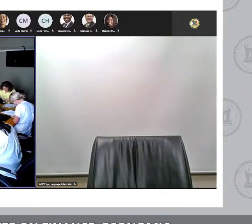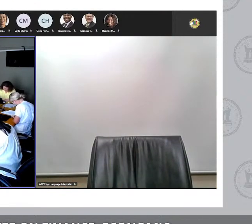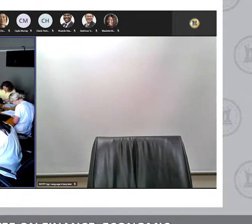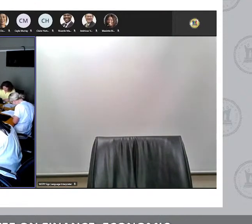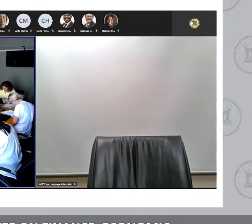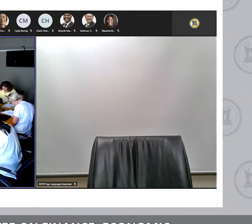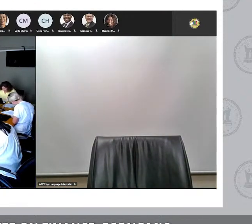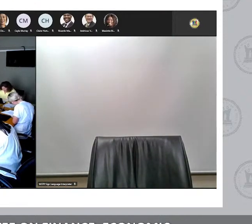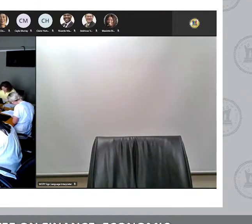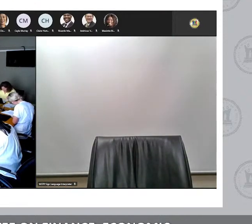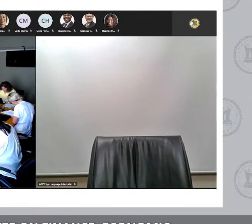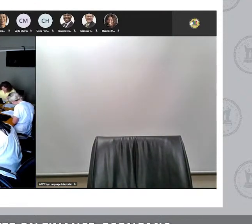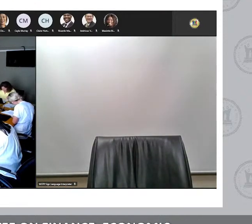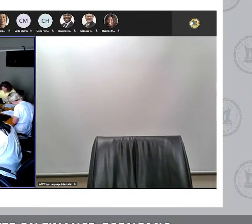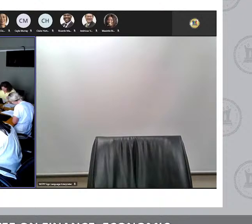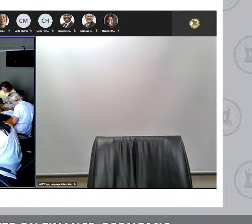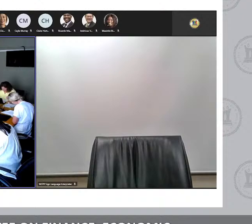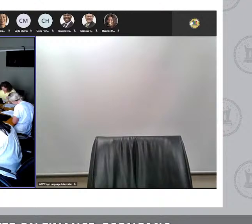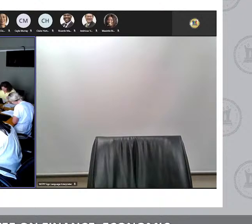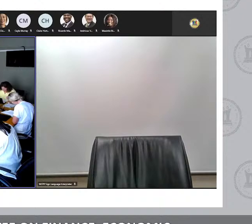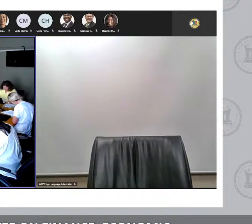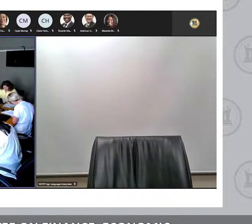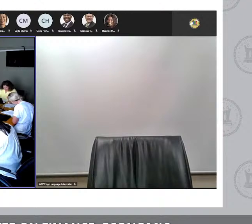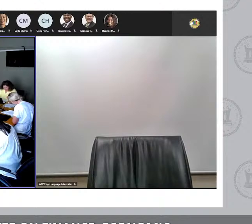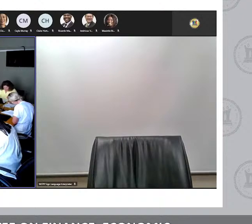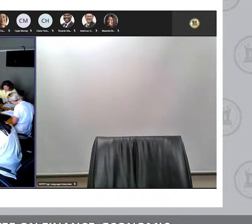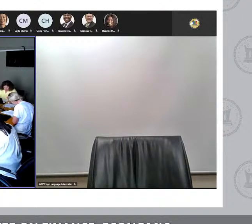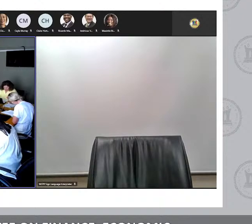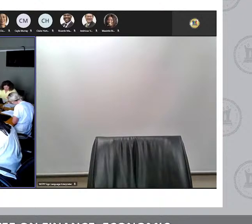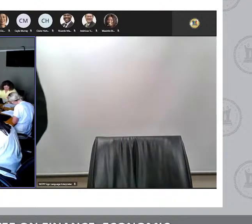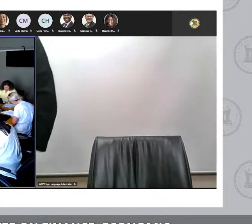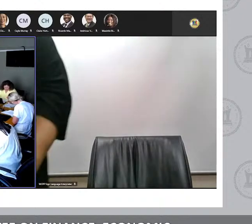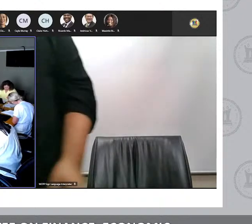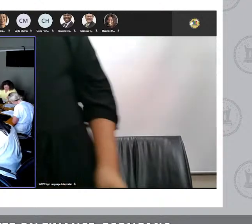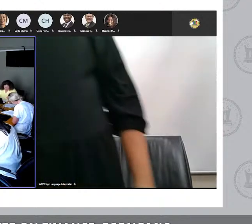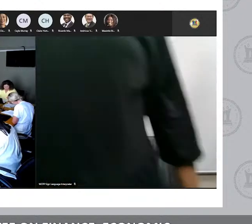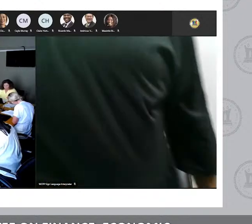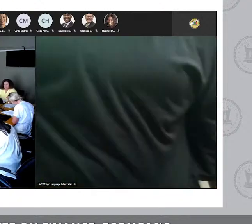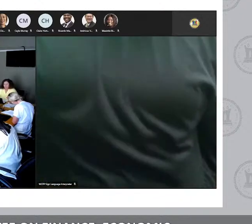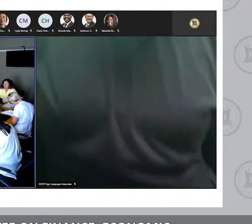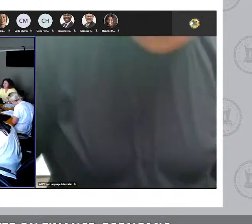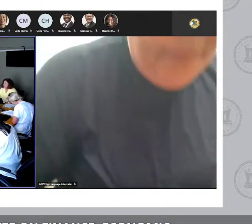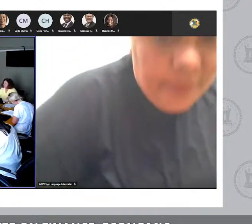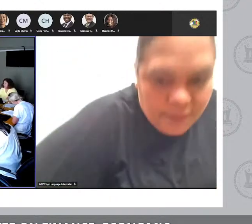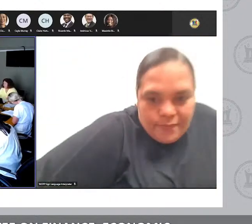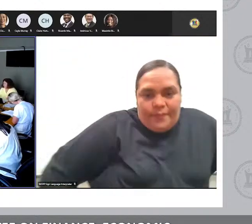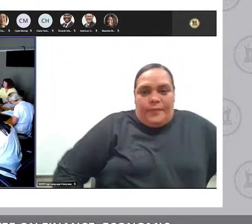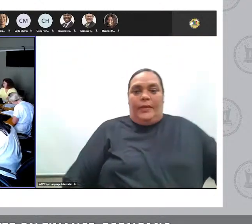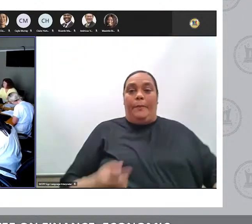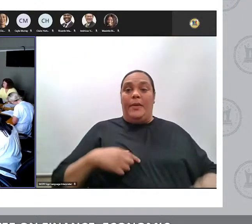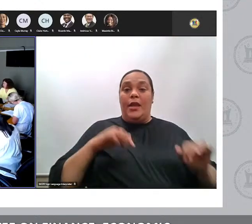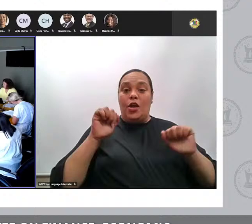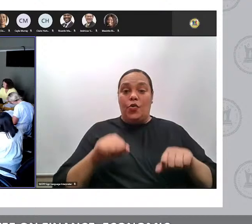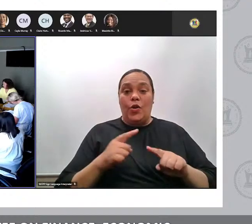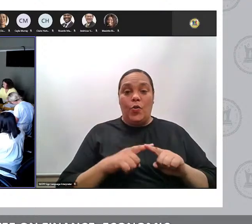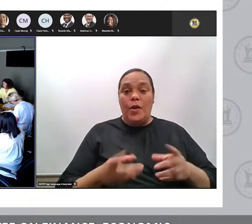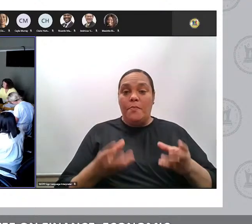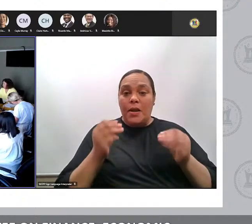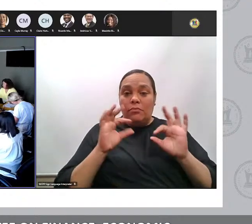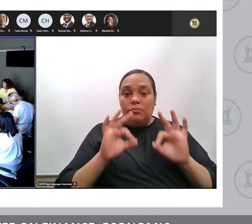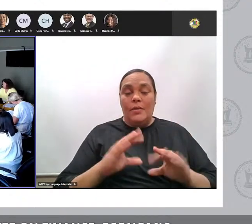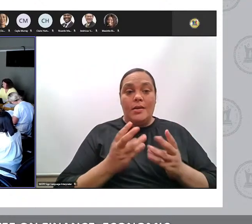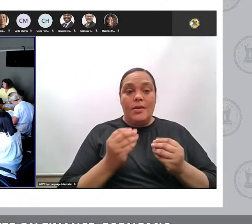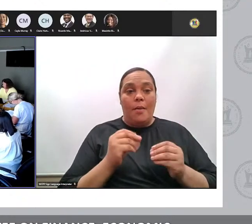would agree in terms of we are not getting an adequate number